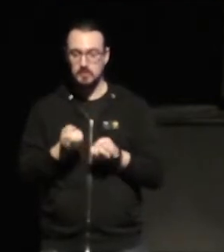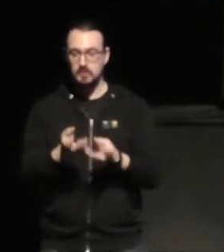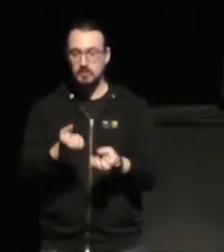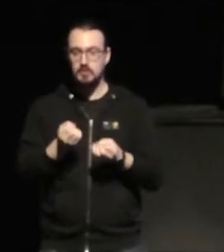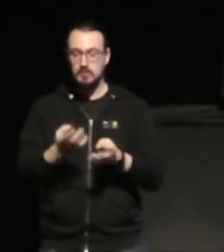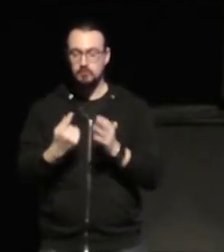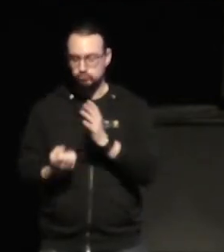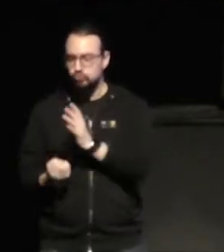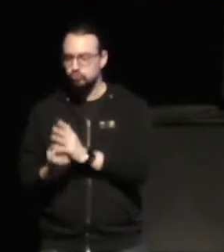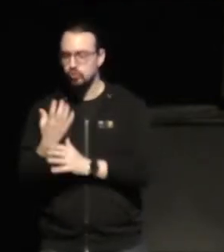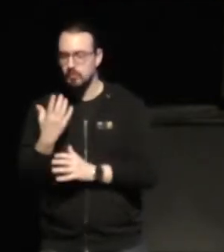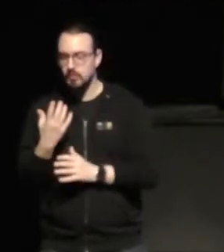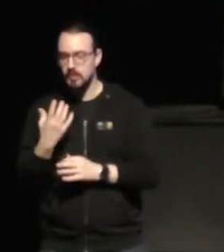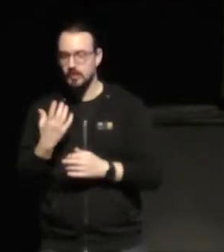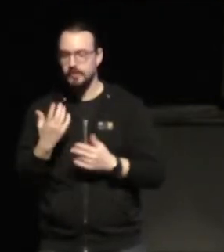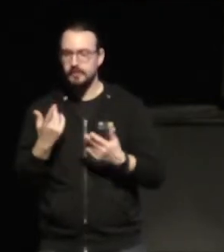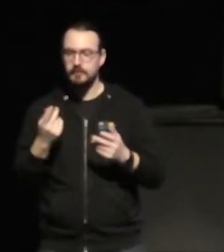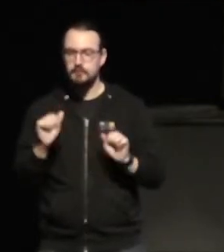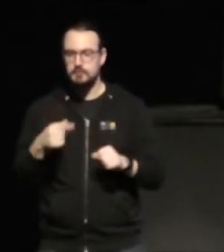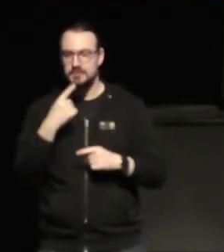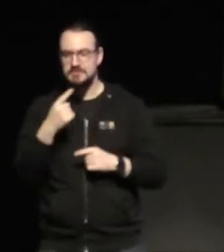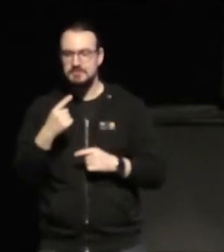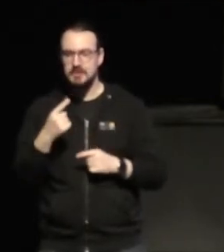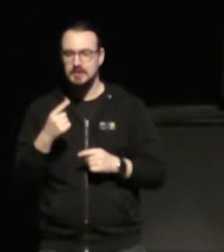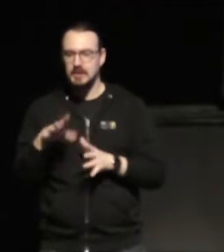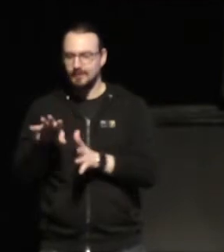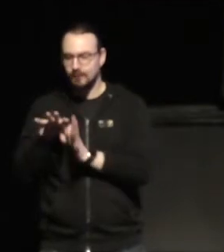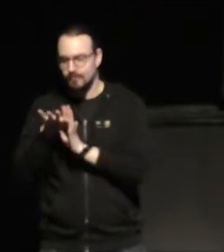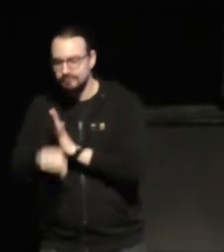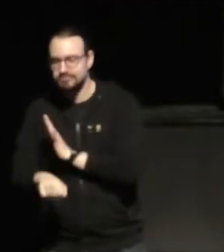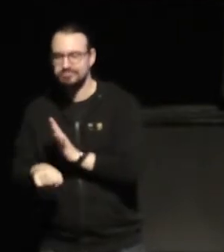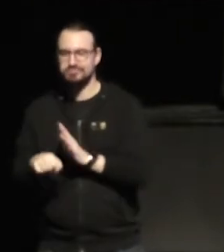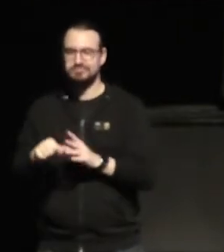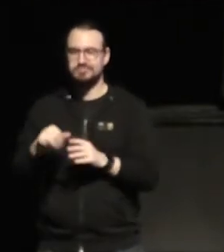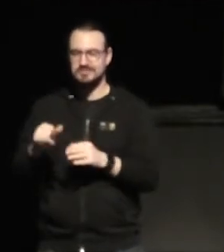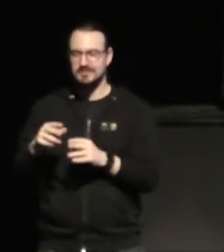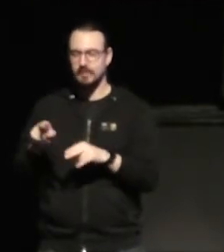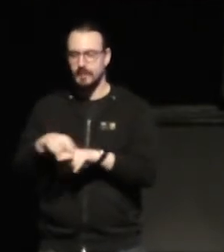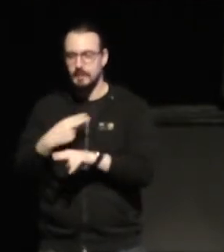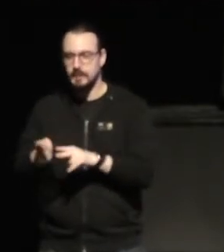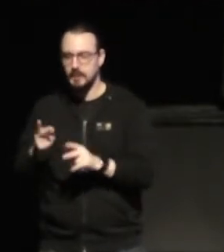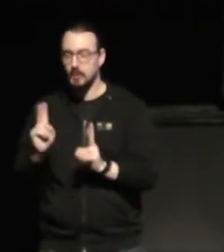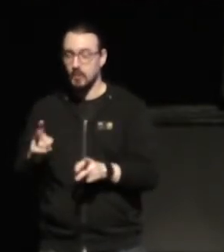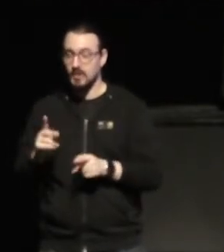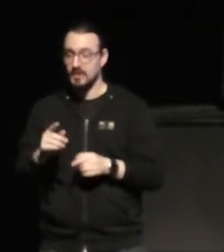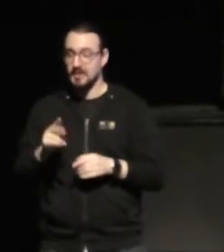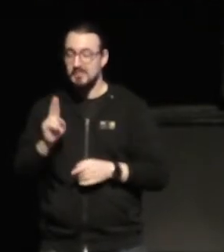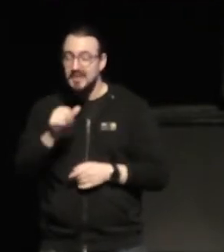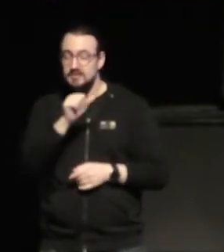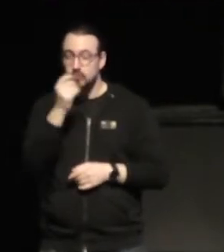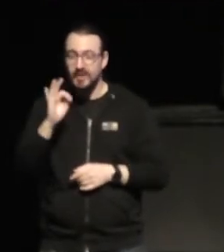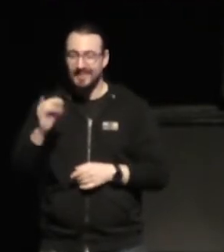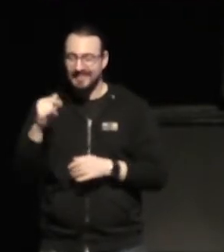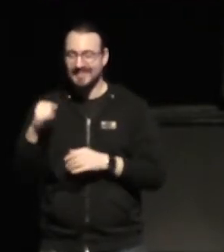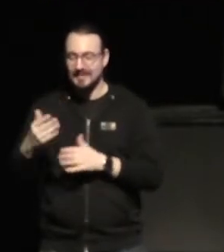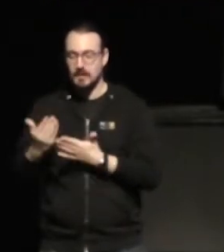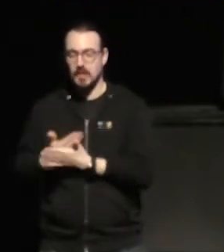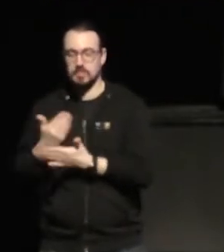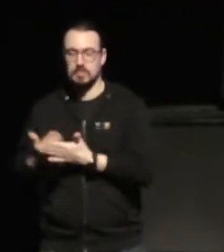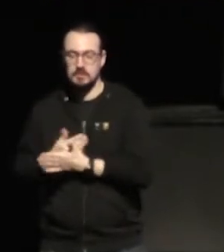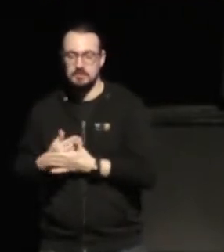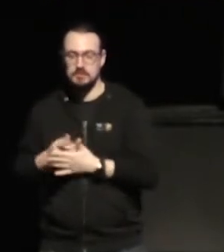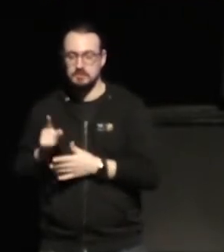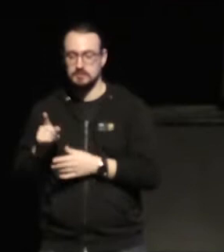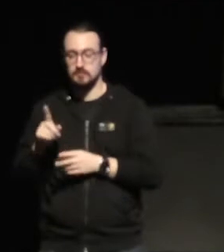was creating damages and some very harmful difficulties in Mozambican